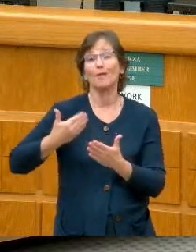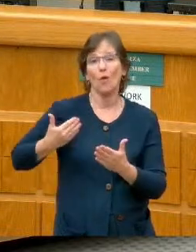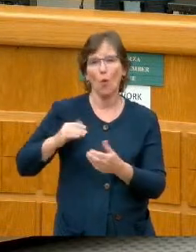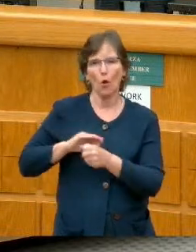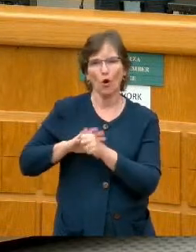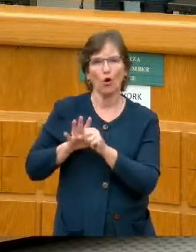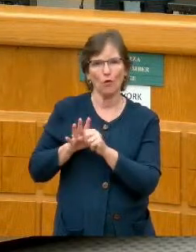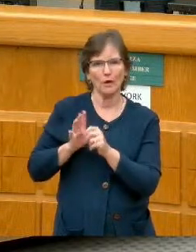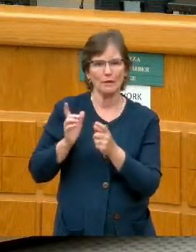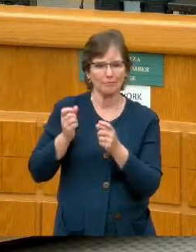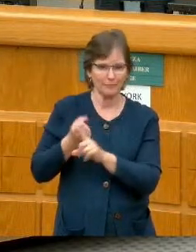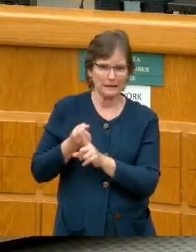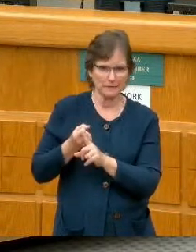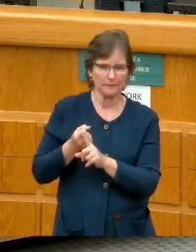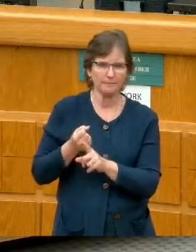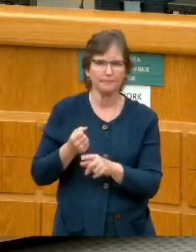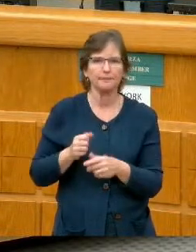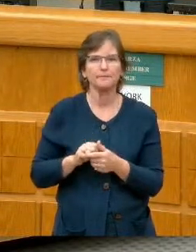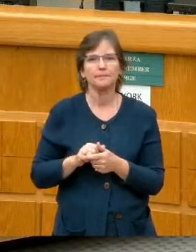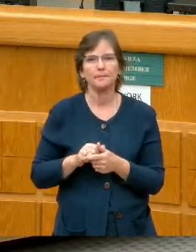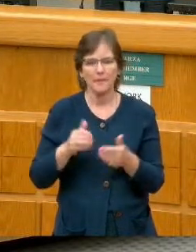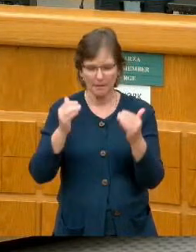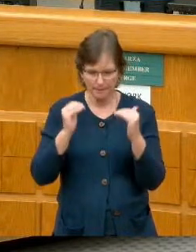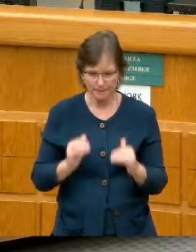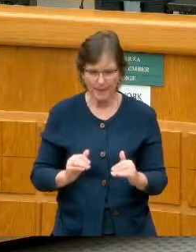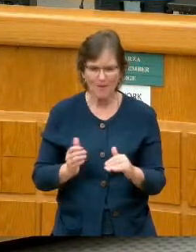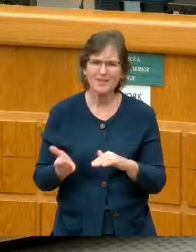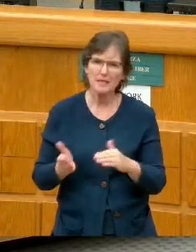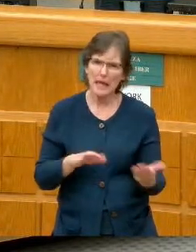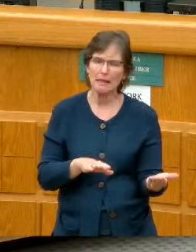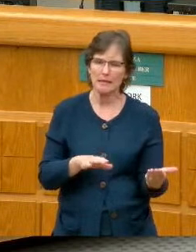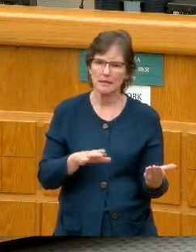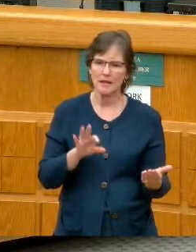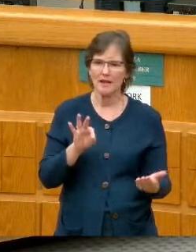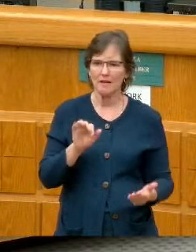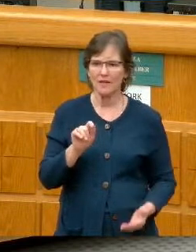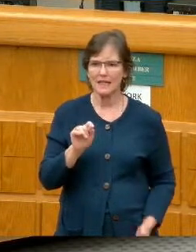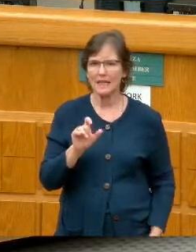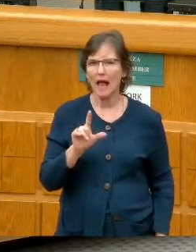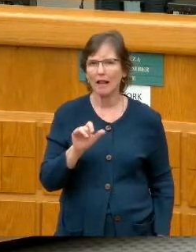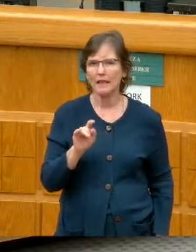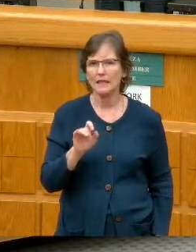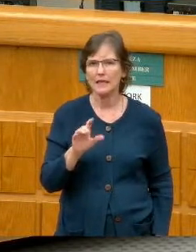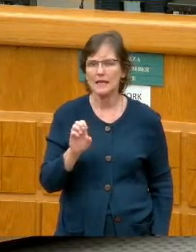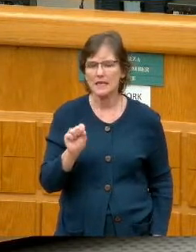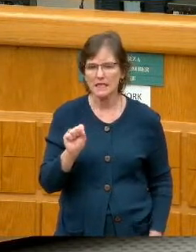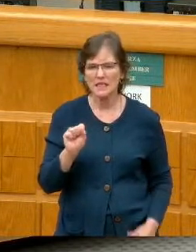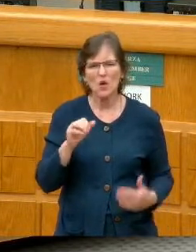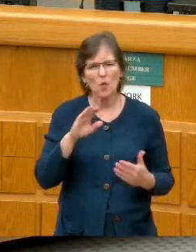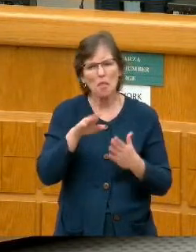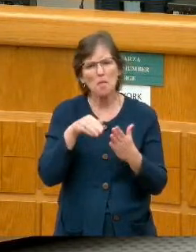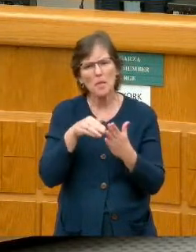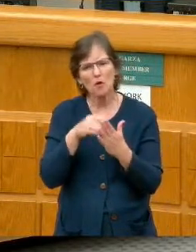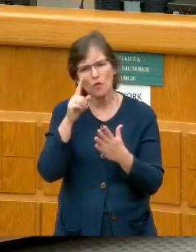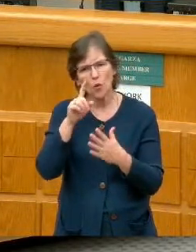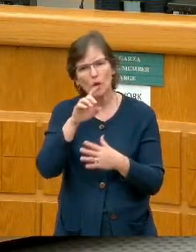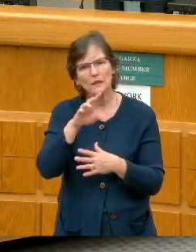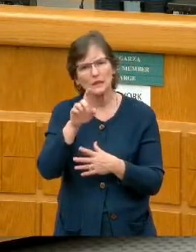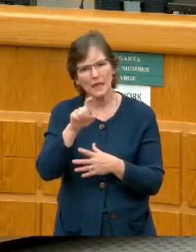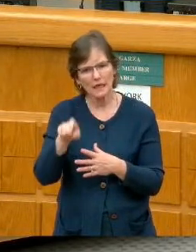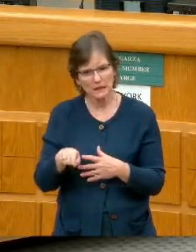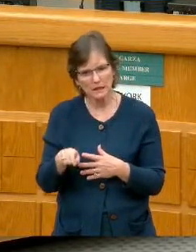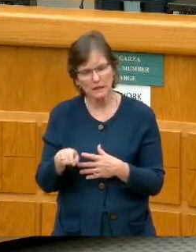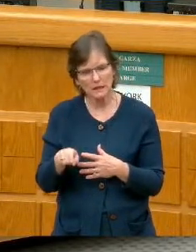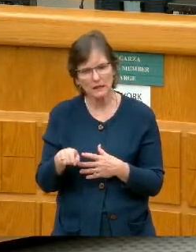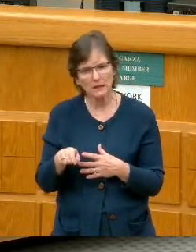continues. Moving on to fatalities. Again, we're middle ranked, but we're well below Paris, where